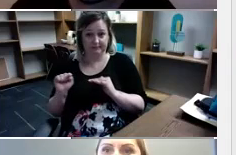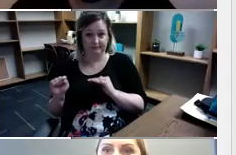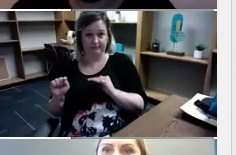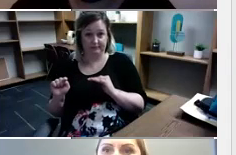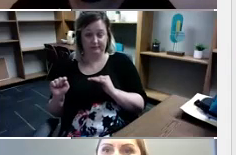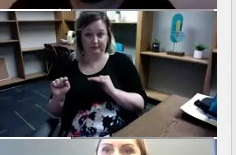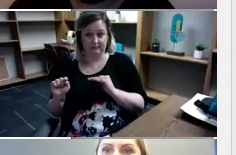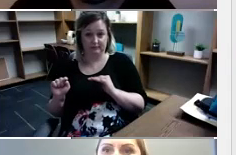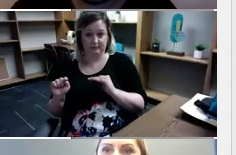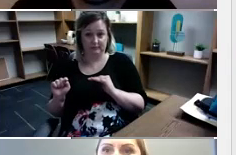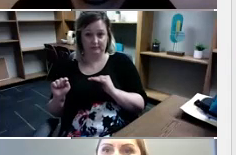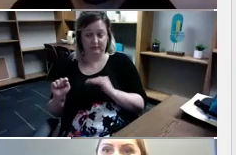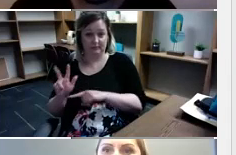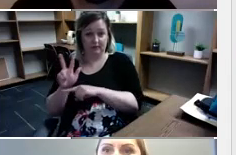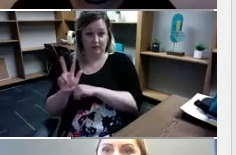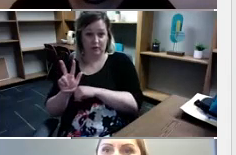3 by 16